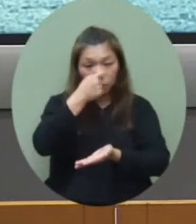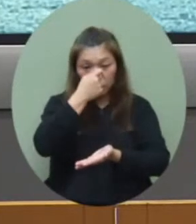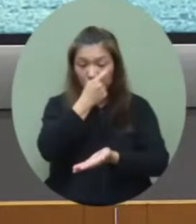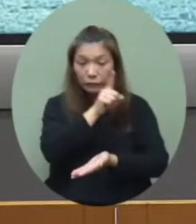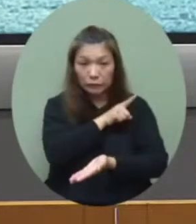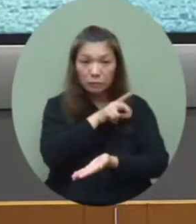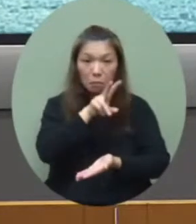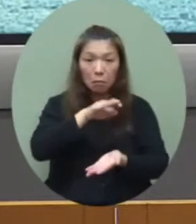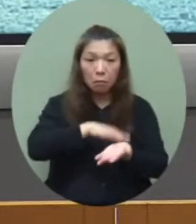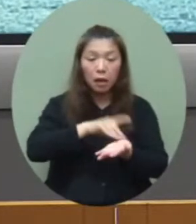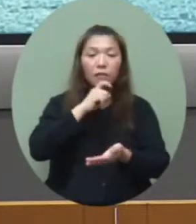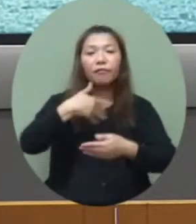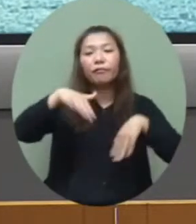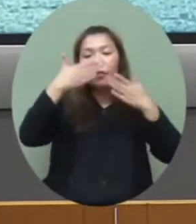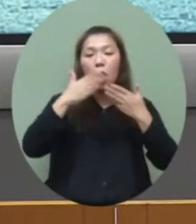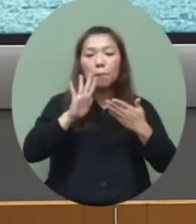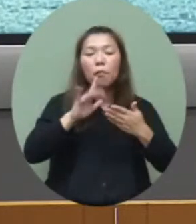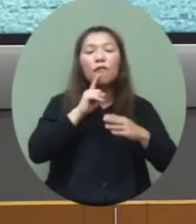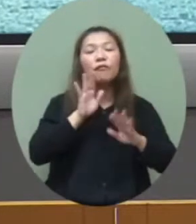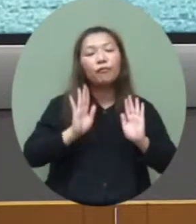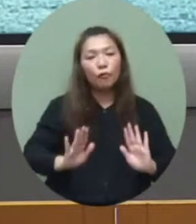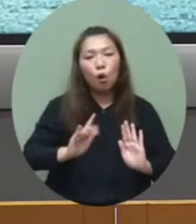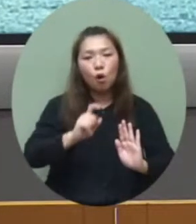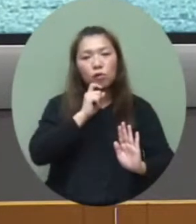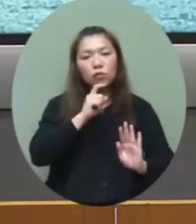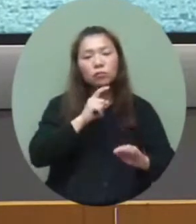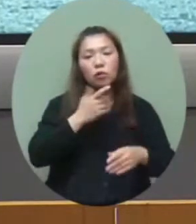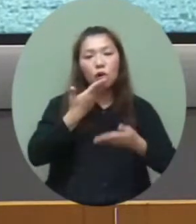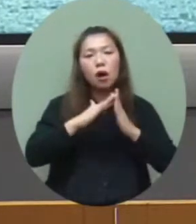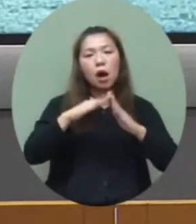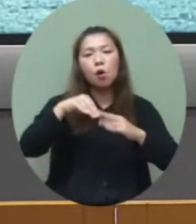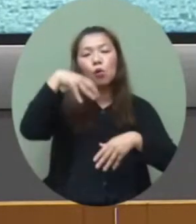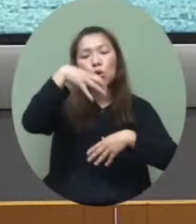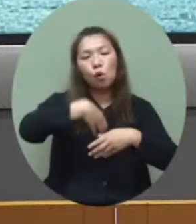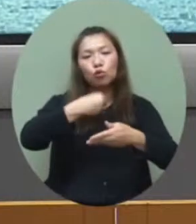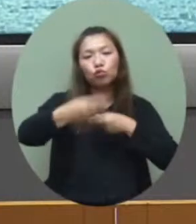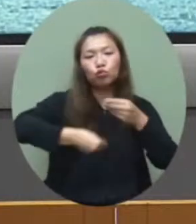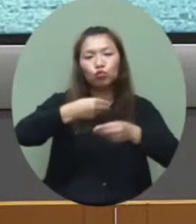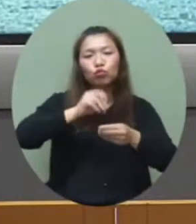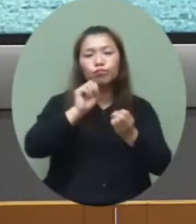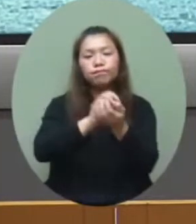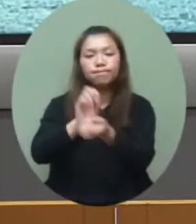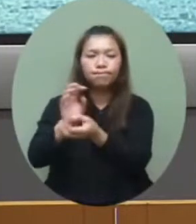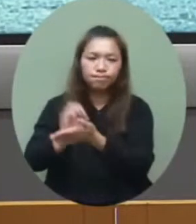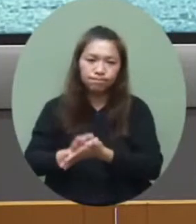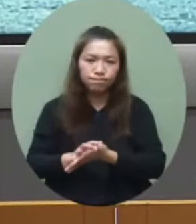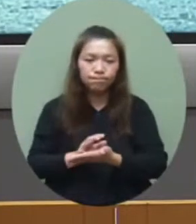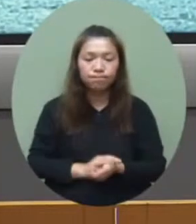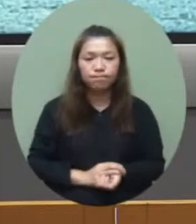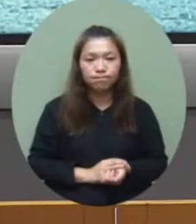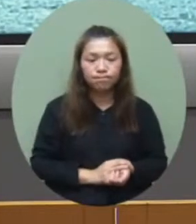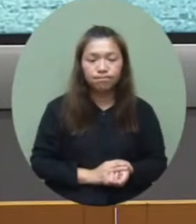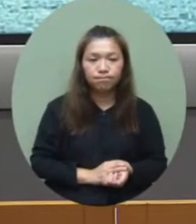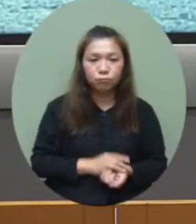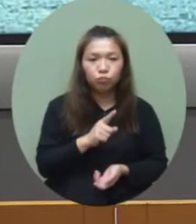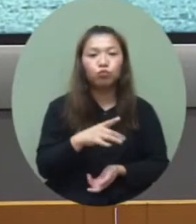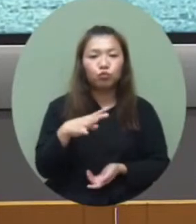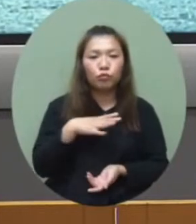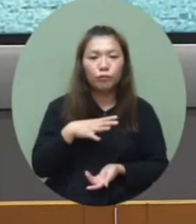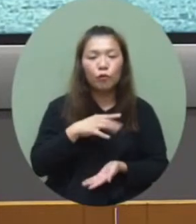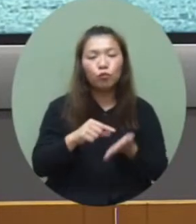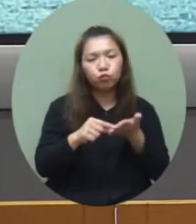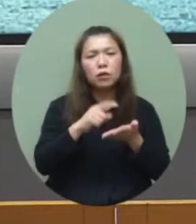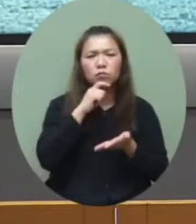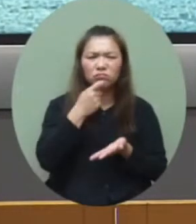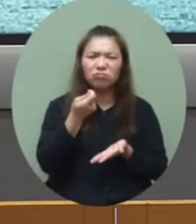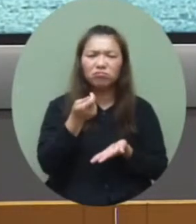prevent the spread of the disease. So if they are RAT positive, they should not go back to school. This is to prevent a major outbreak at